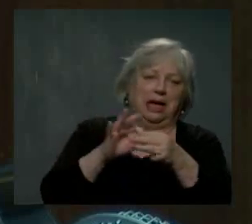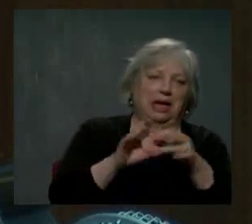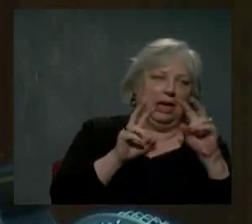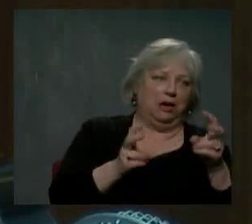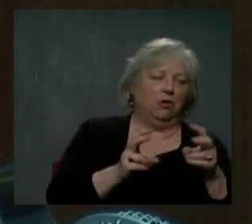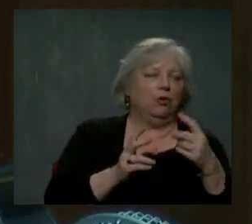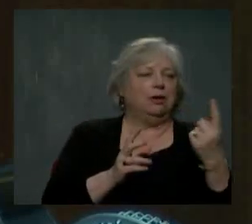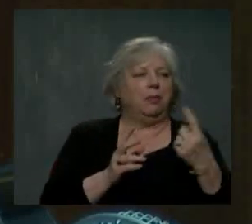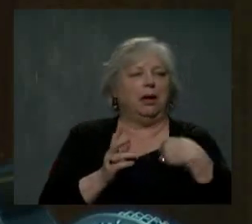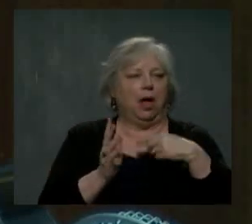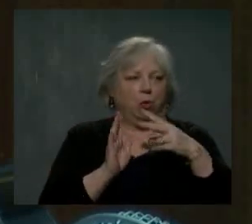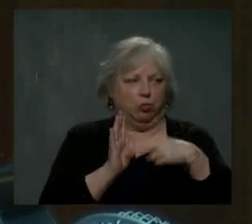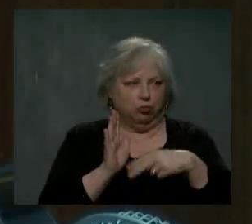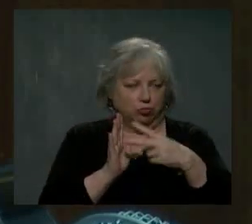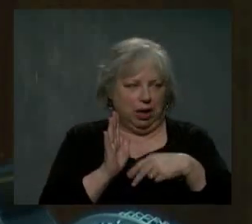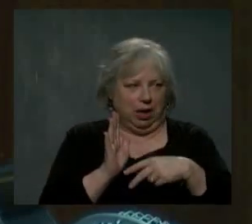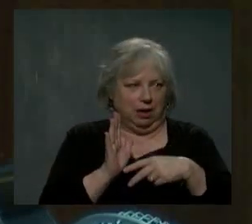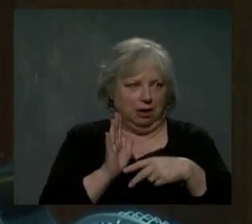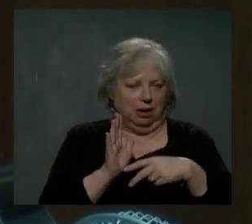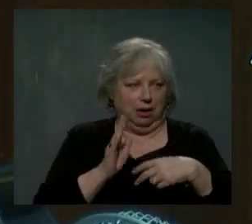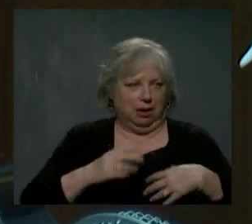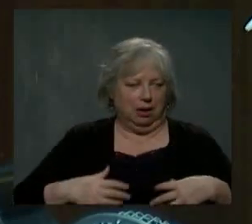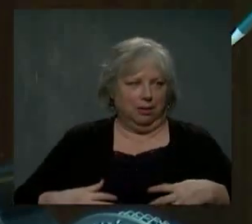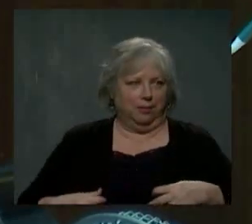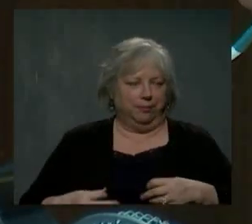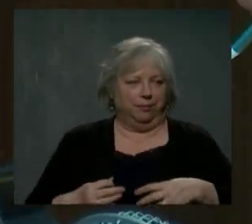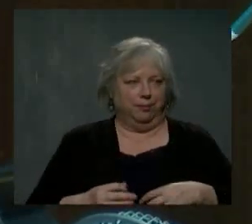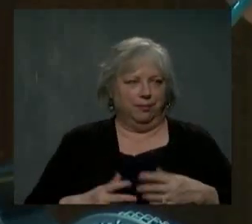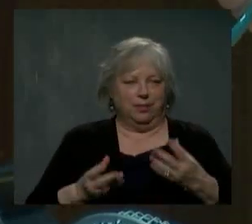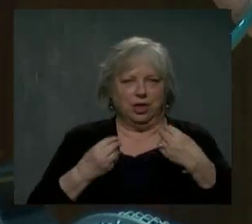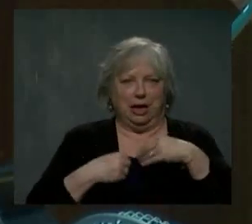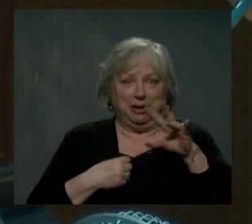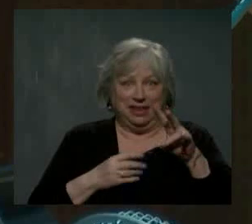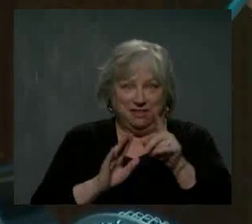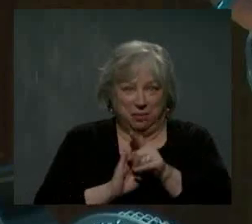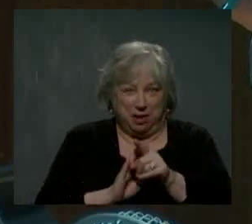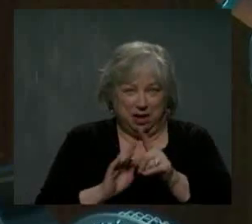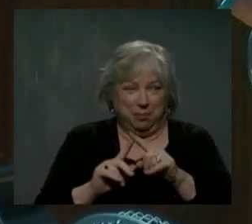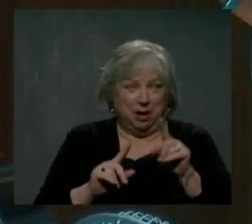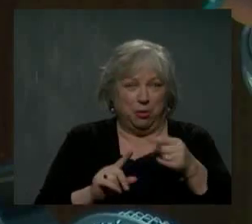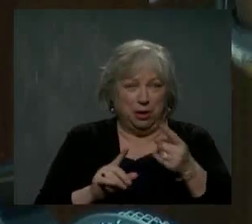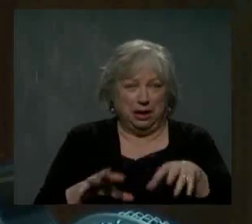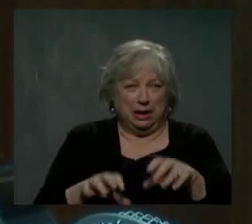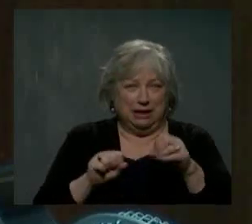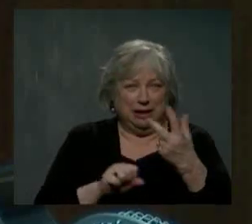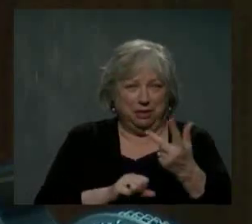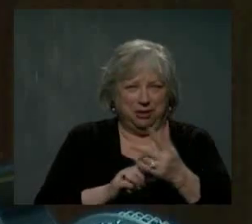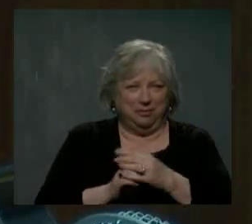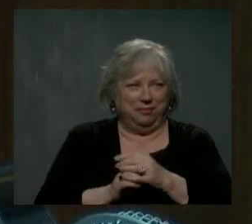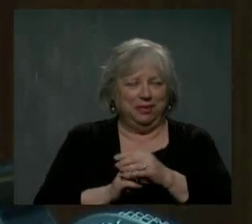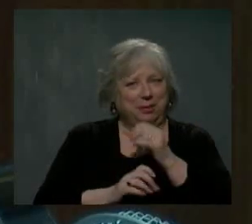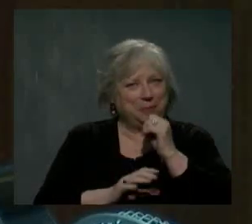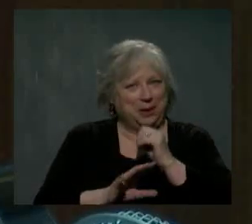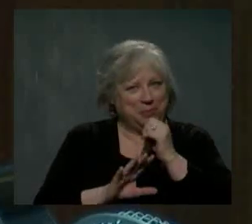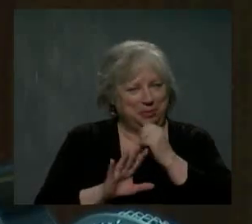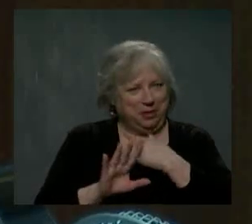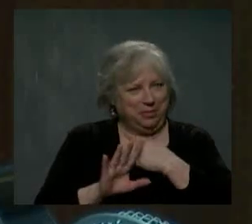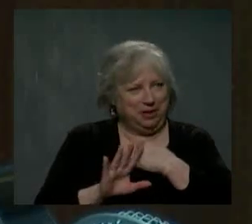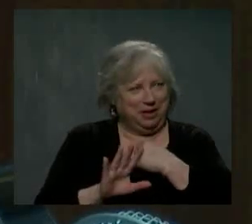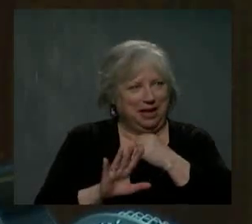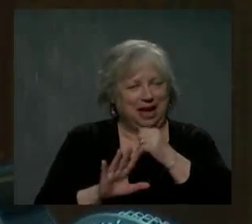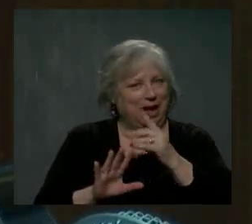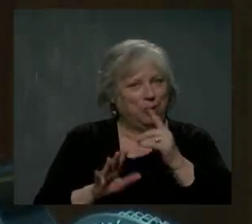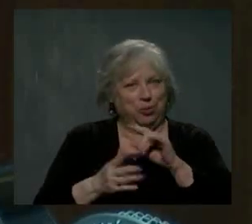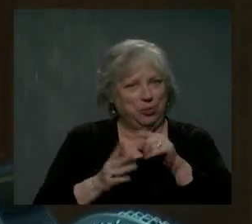to you, and I will take what she gave me 7 minutes, but I'm only going to take three, okay? So just bear with me. I don't do